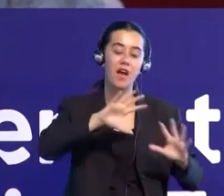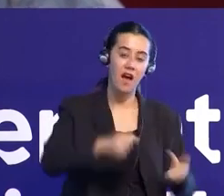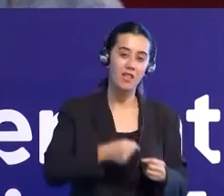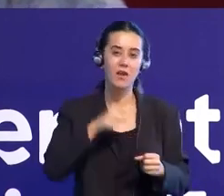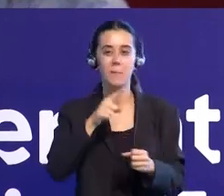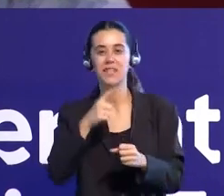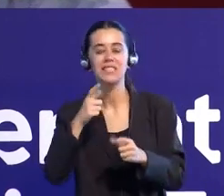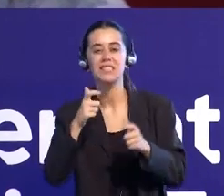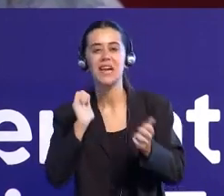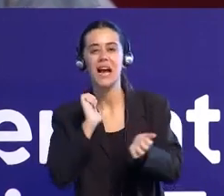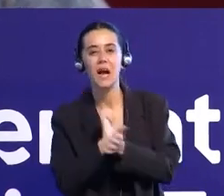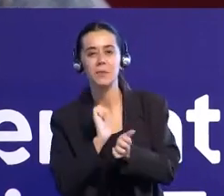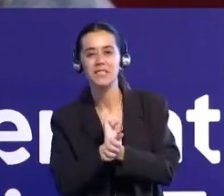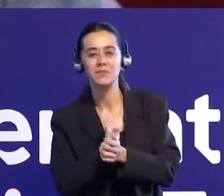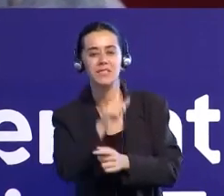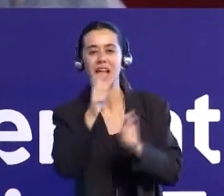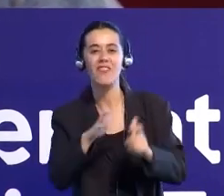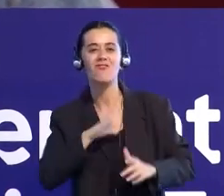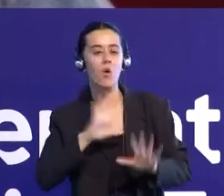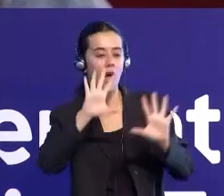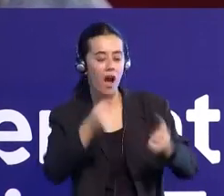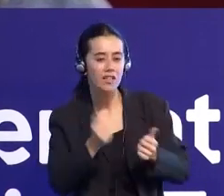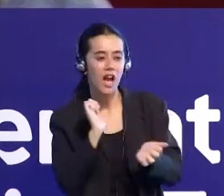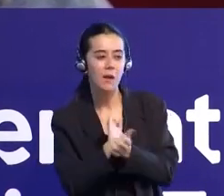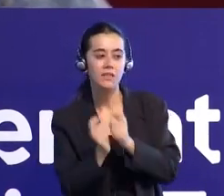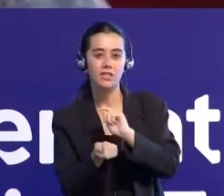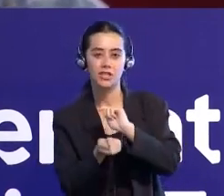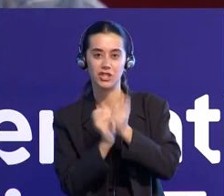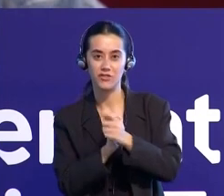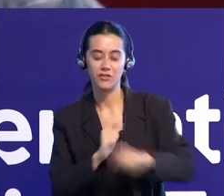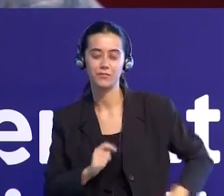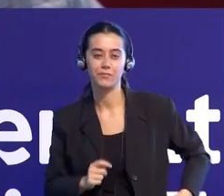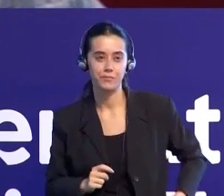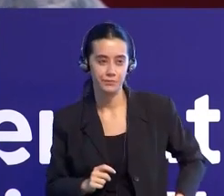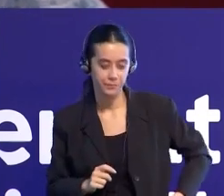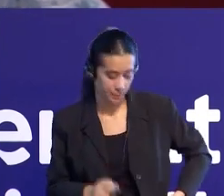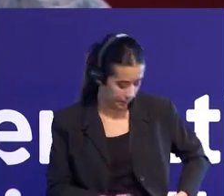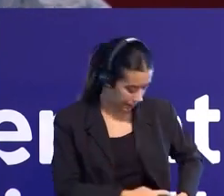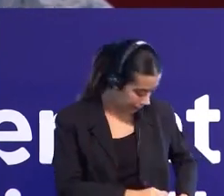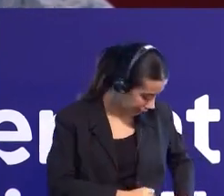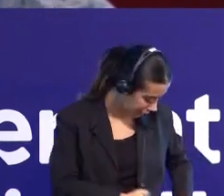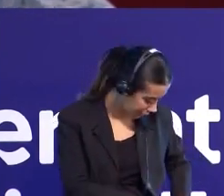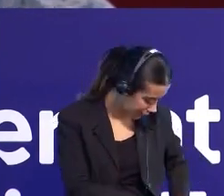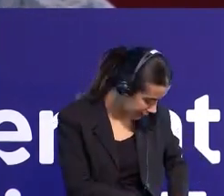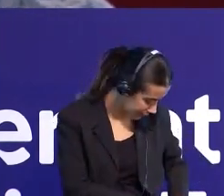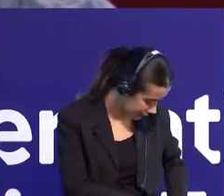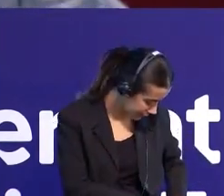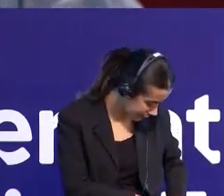prison. There is another event recently that really struck me. So in